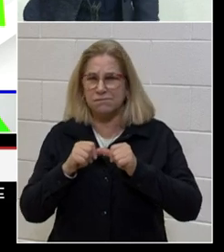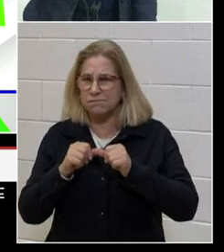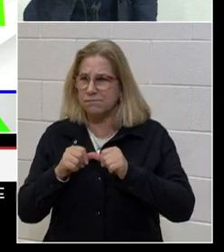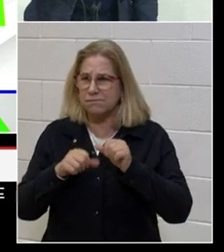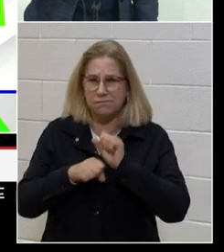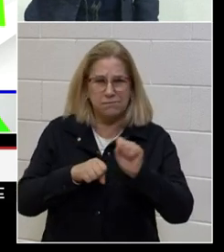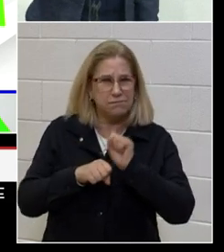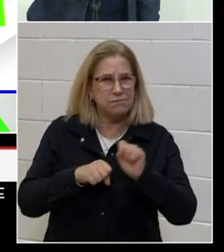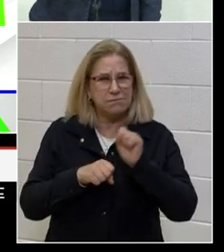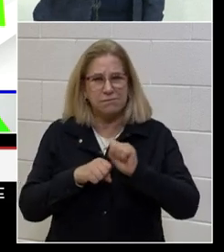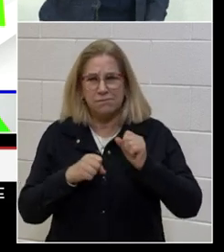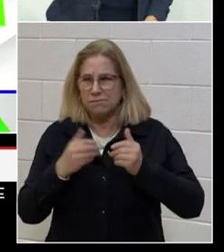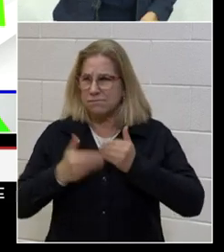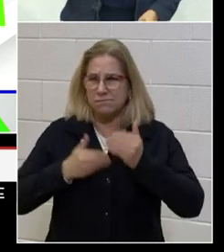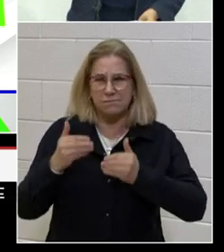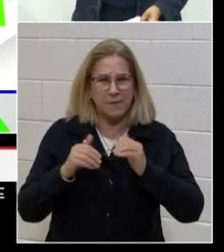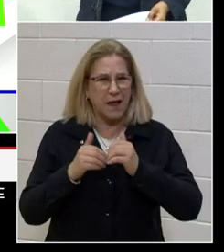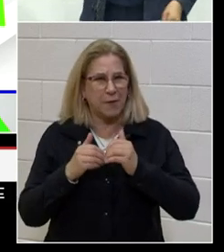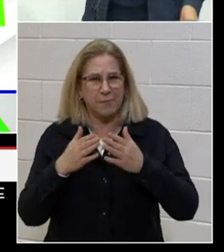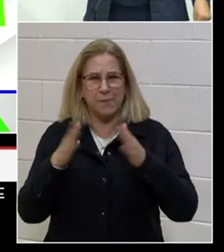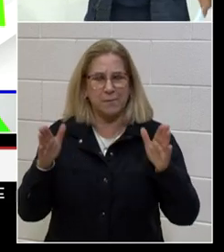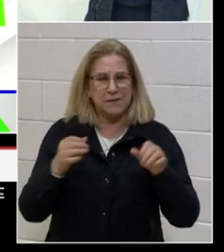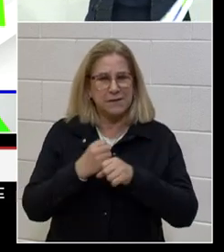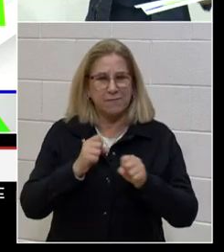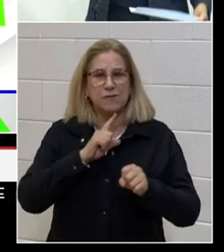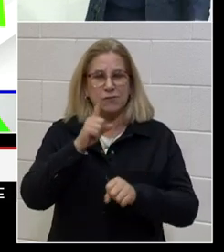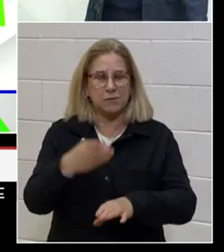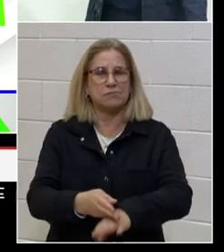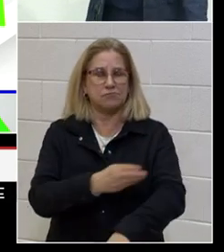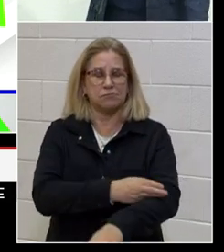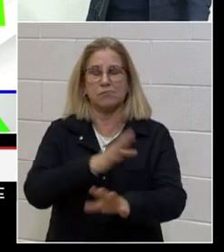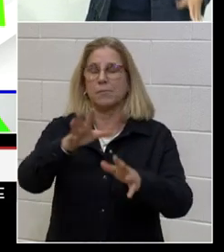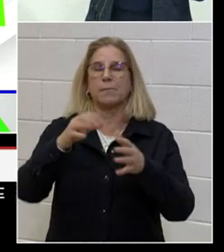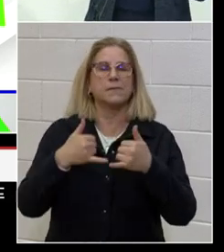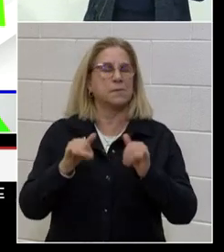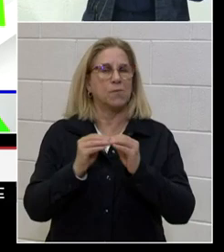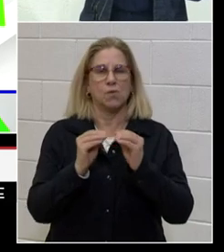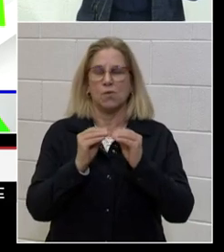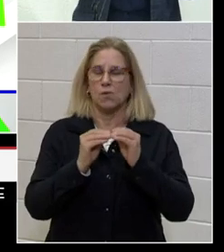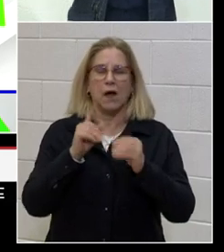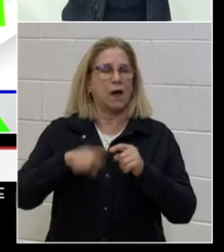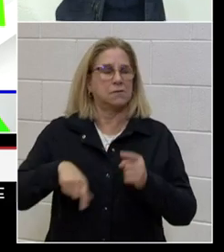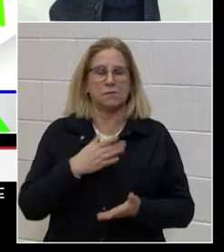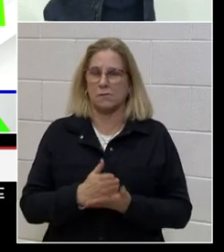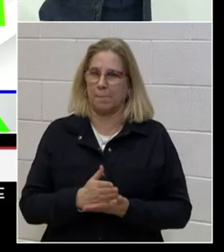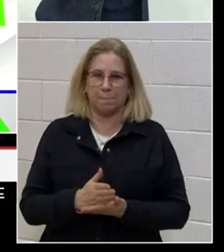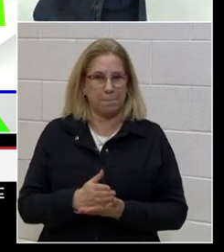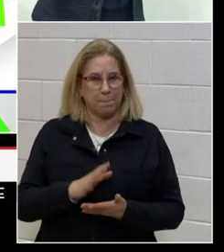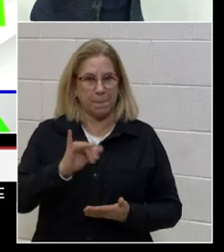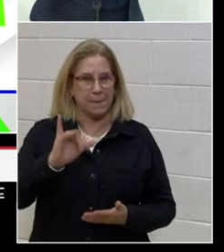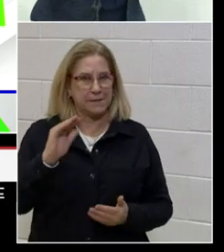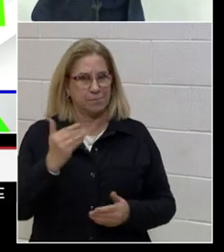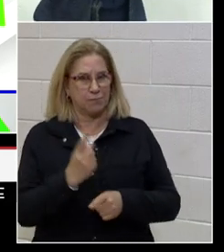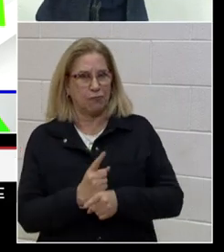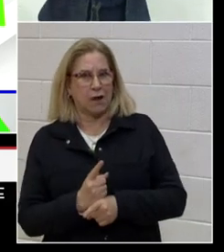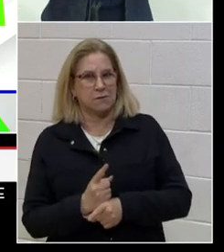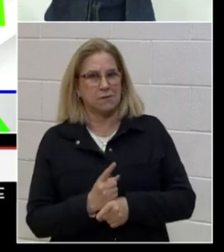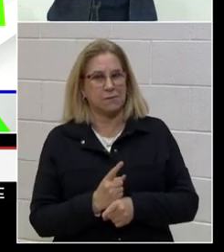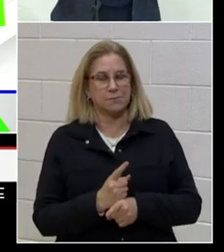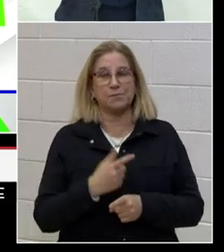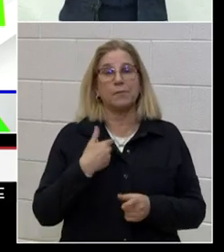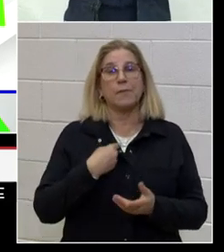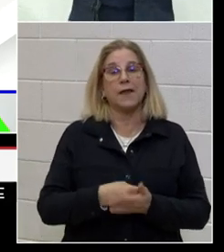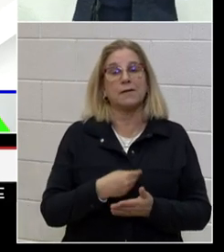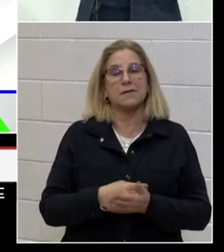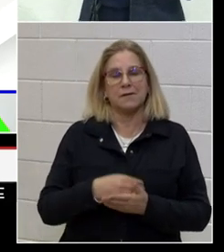can't afford to let up. I also want to say a couple of things about our financial strength, because what